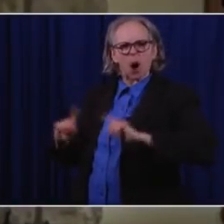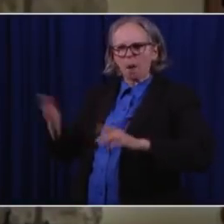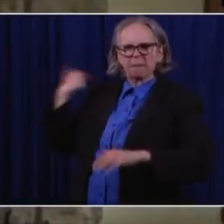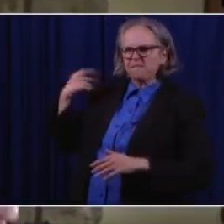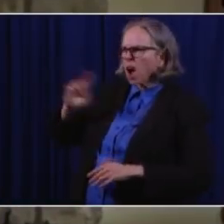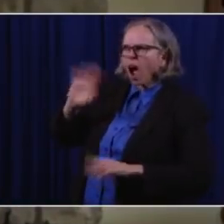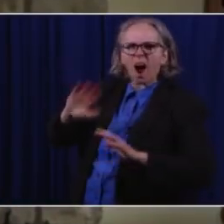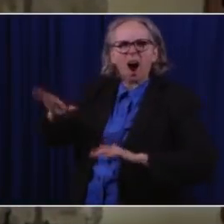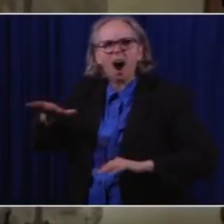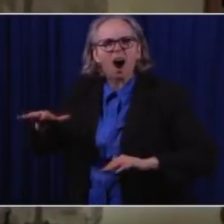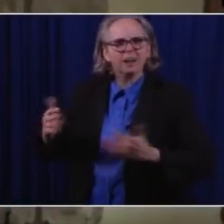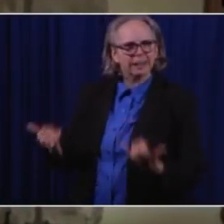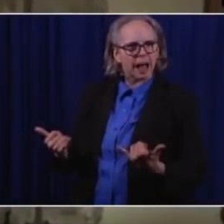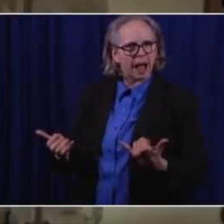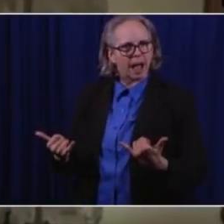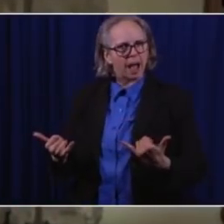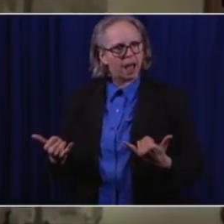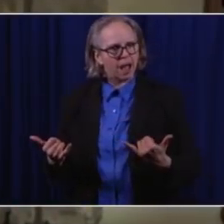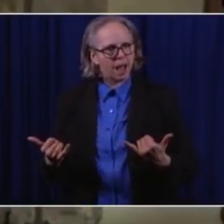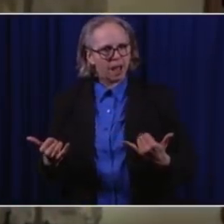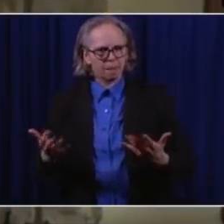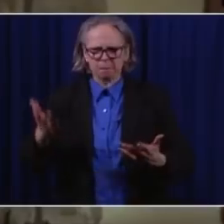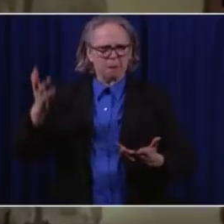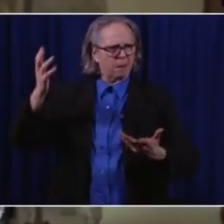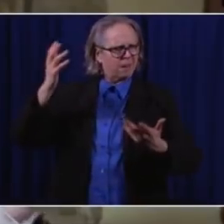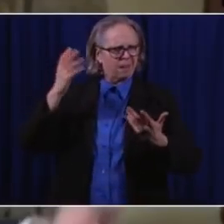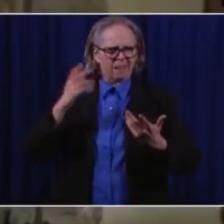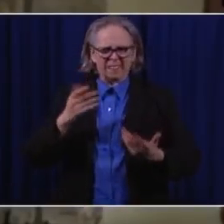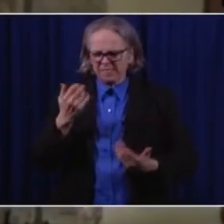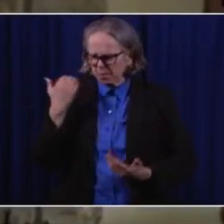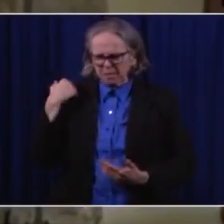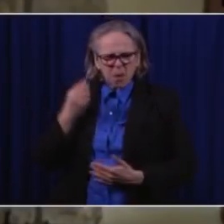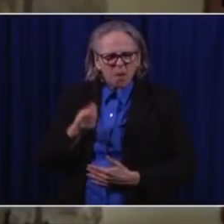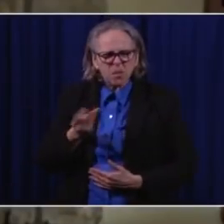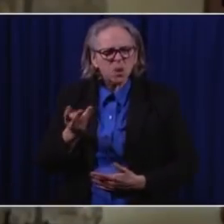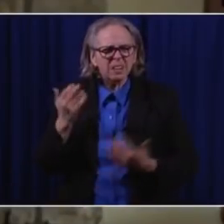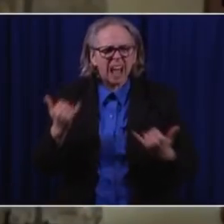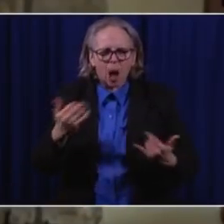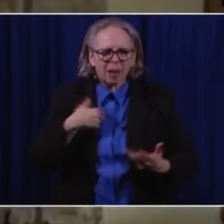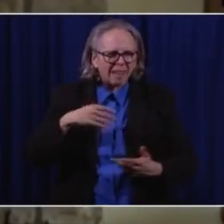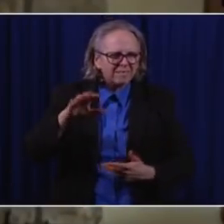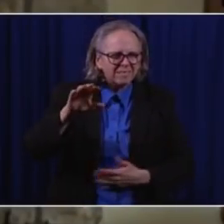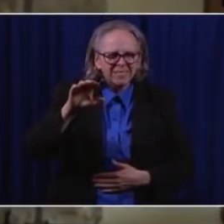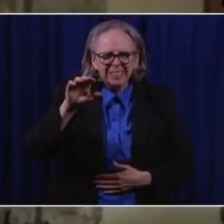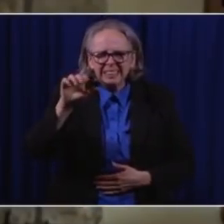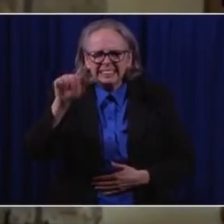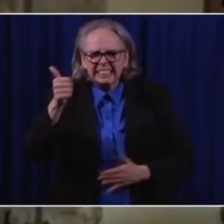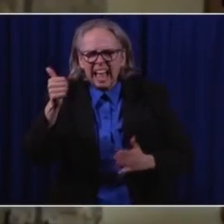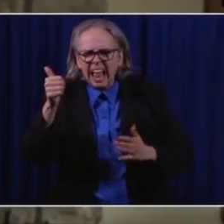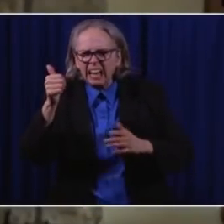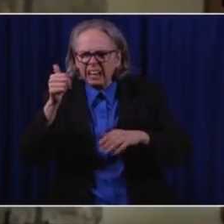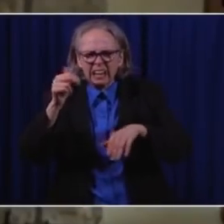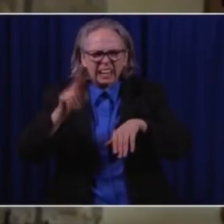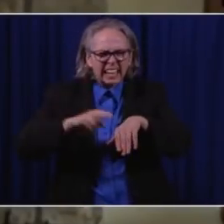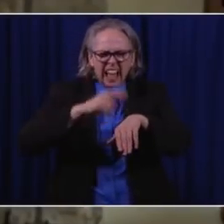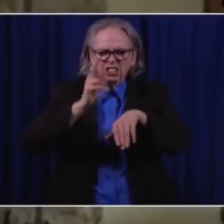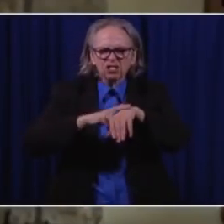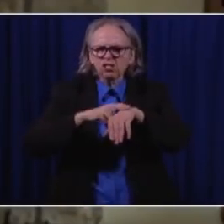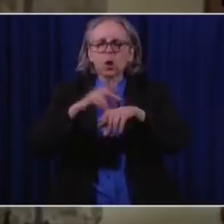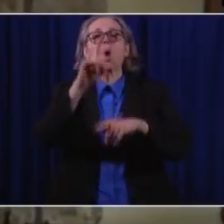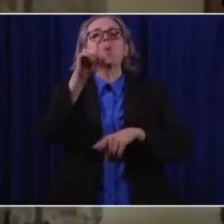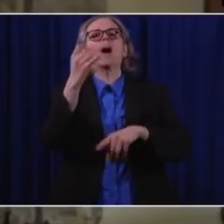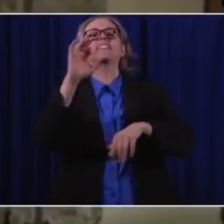gone from 43rd, I think I saw, to now we're 10th or 11th in per capita number of tests. That's a good thing. We